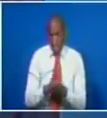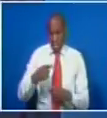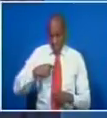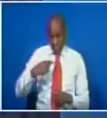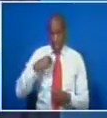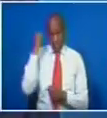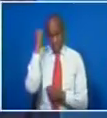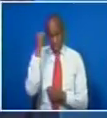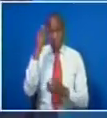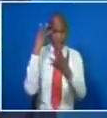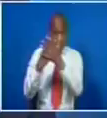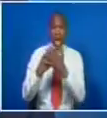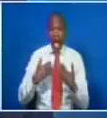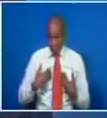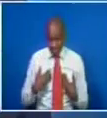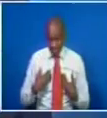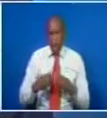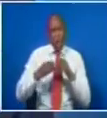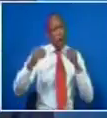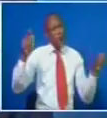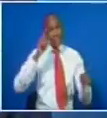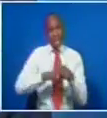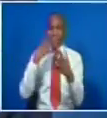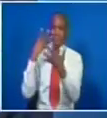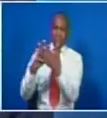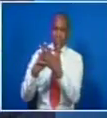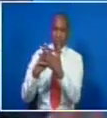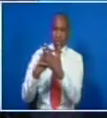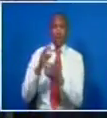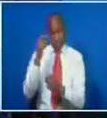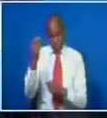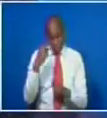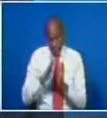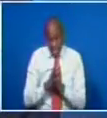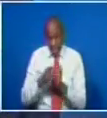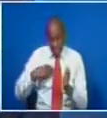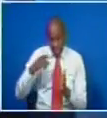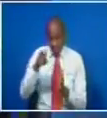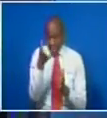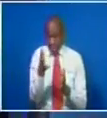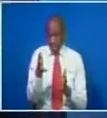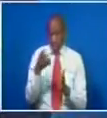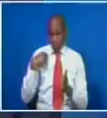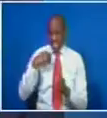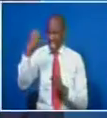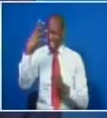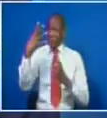in political detention for a long time. You saw me walk away from that place because of that